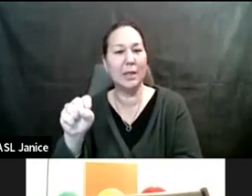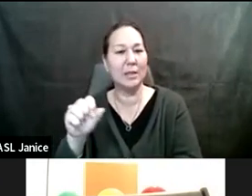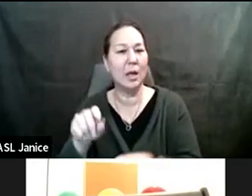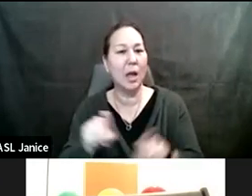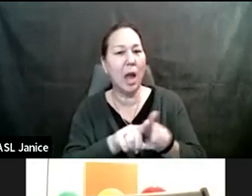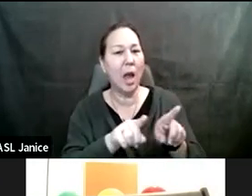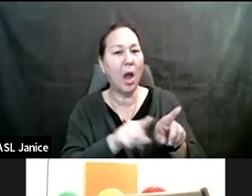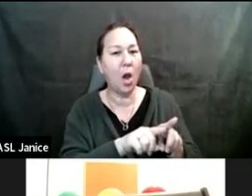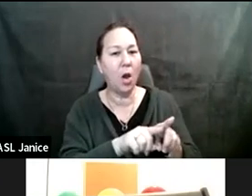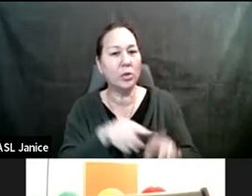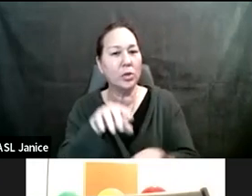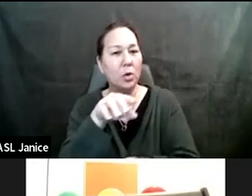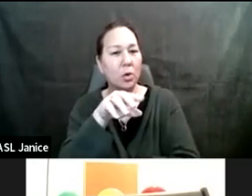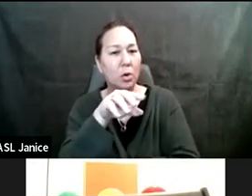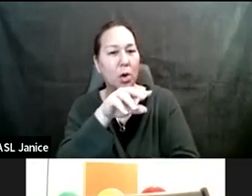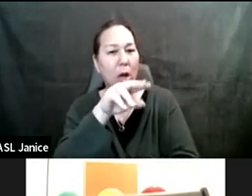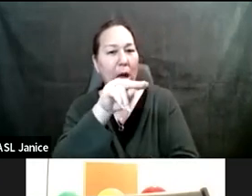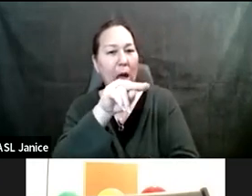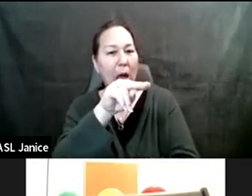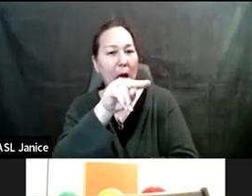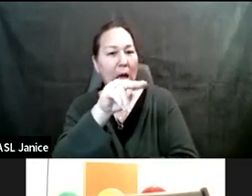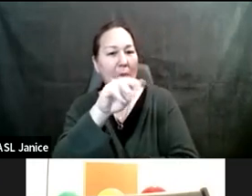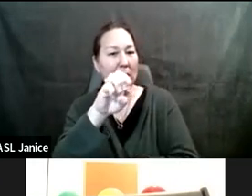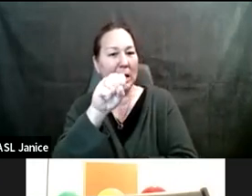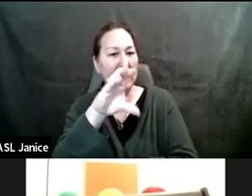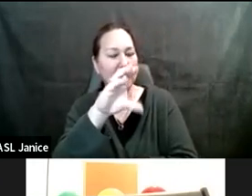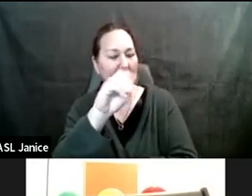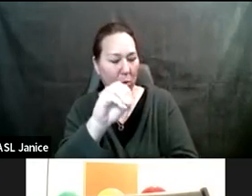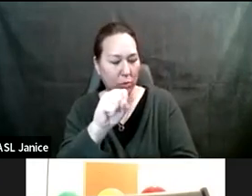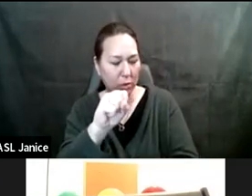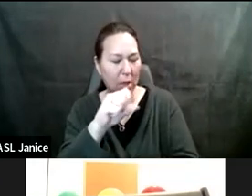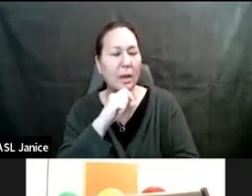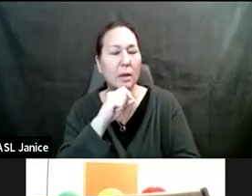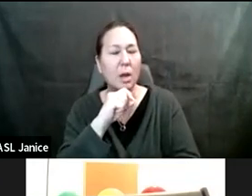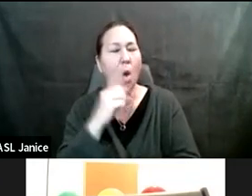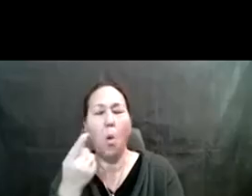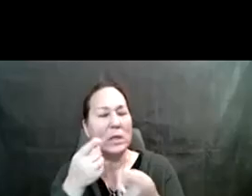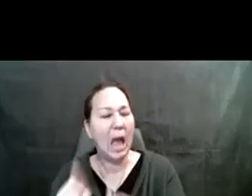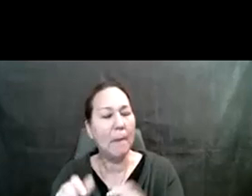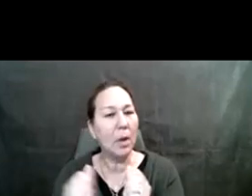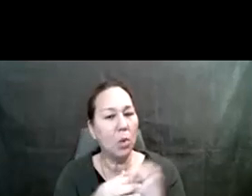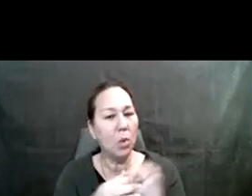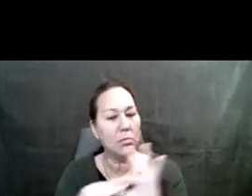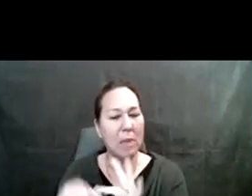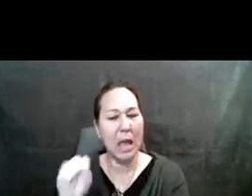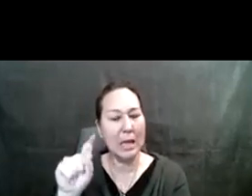bit more one of the programs that's really exciting is actually happening for stem in um in the uh with one of our